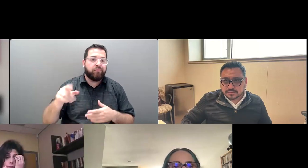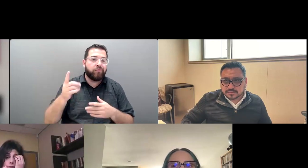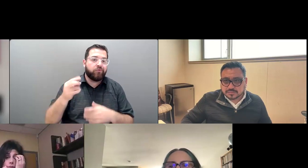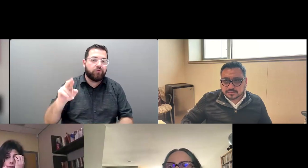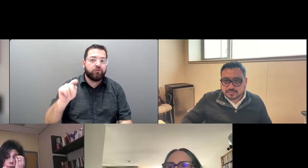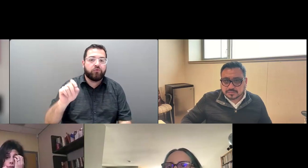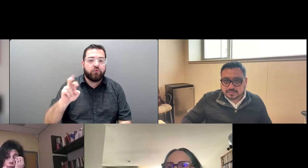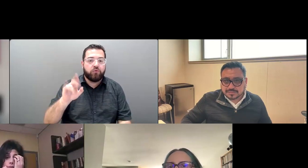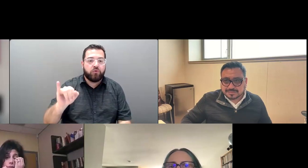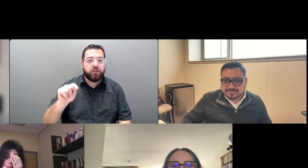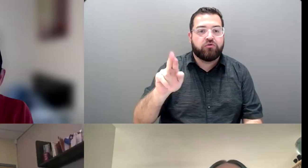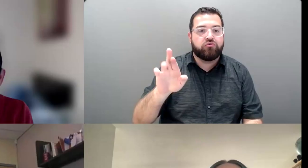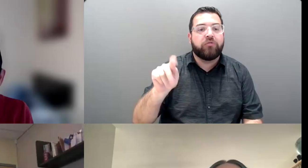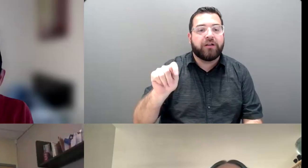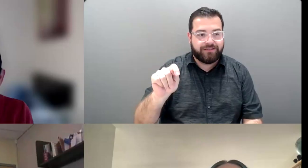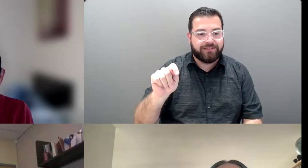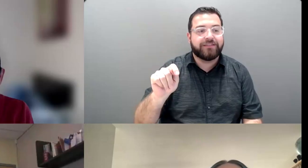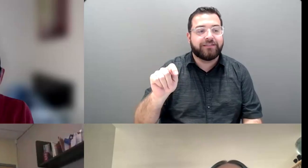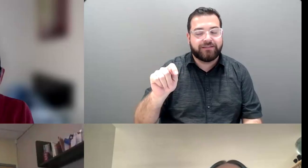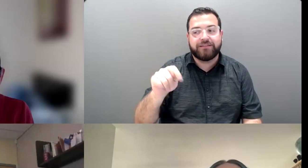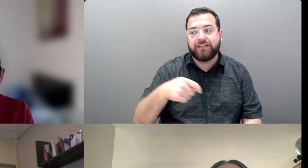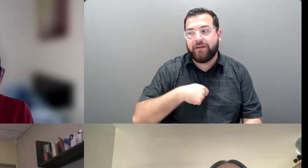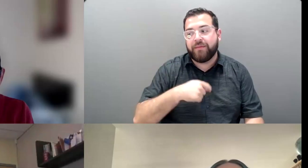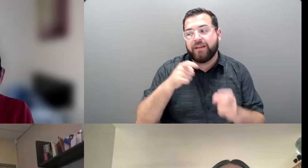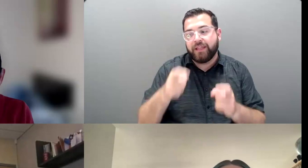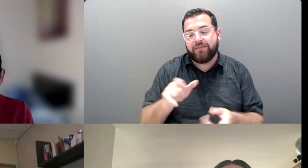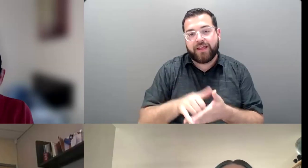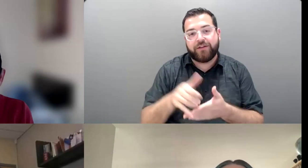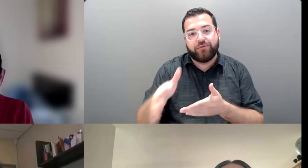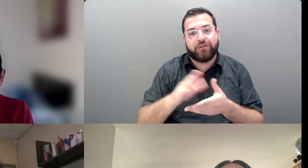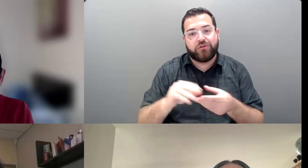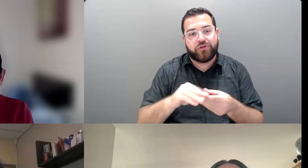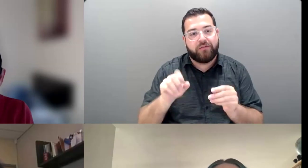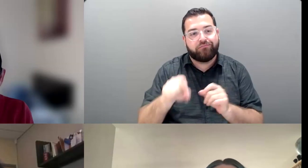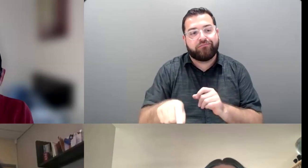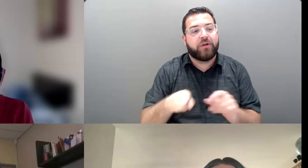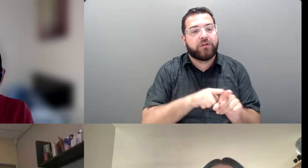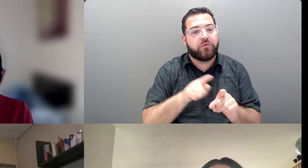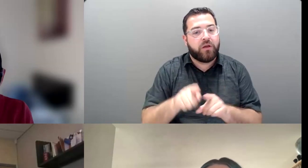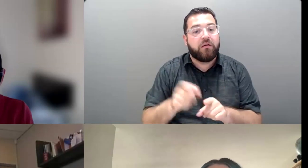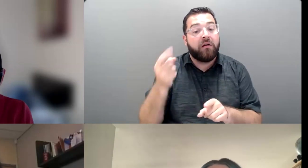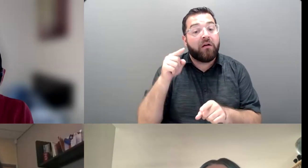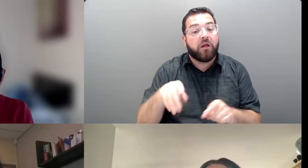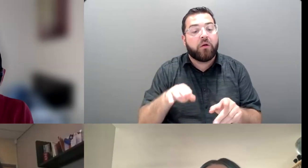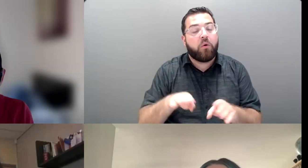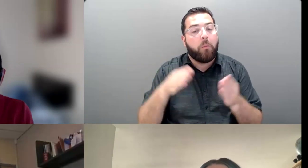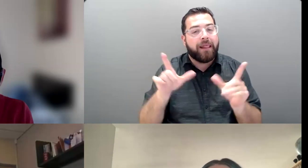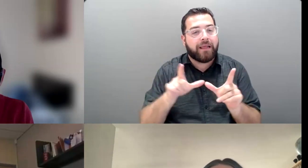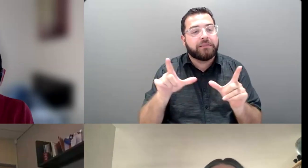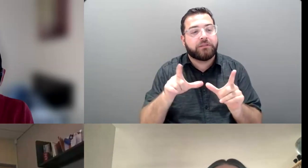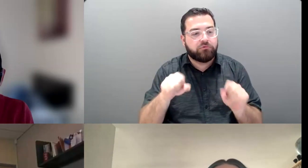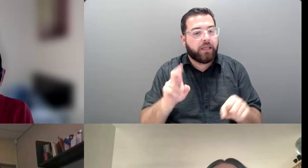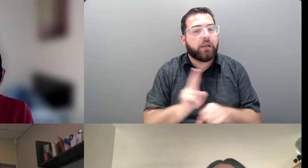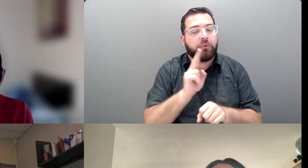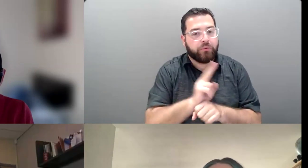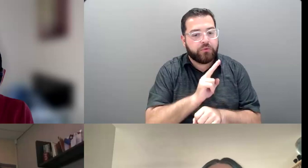I'm going to give that to you in the chat as well. And it is openly licensed. So I'll